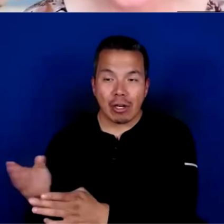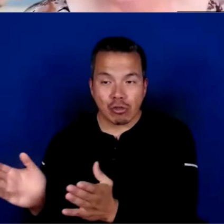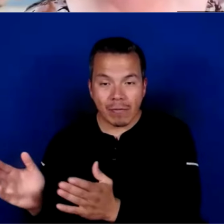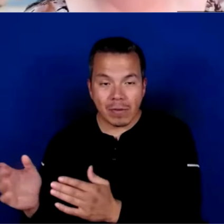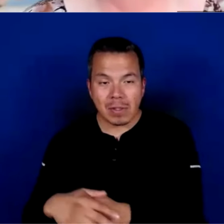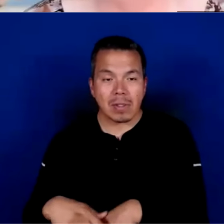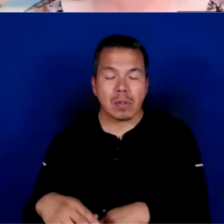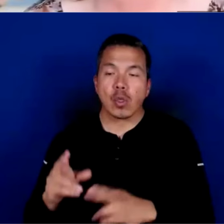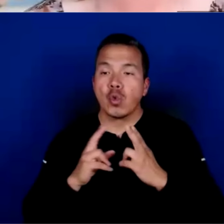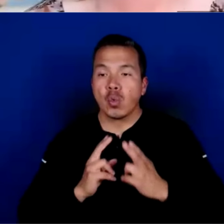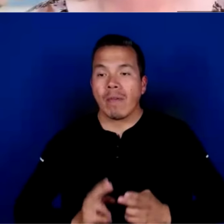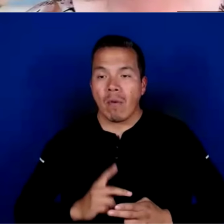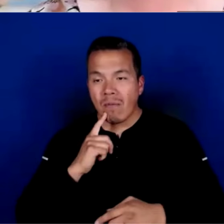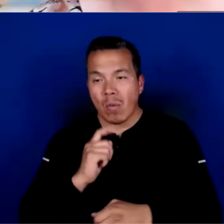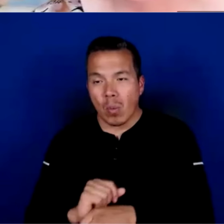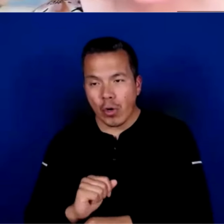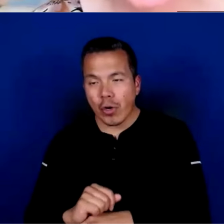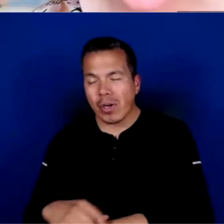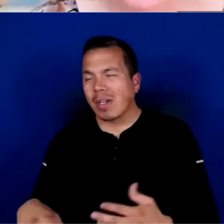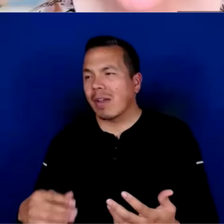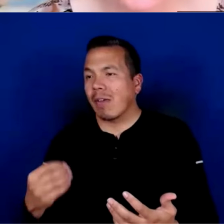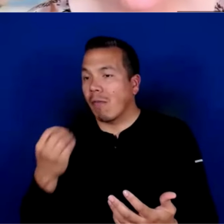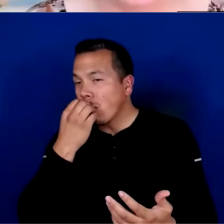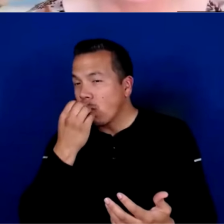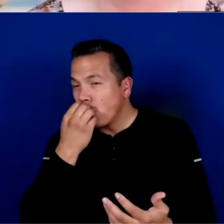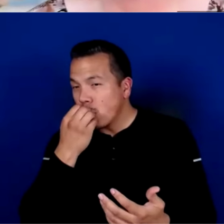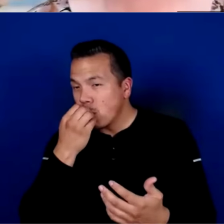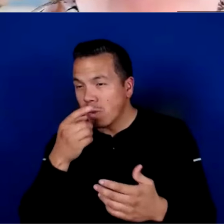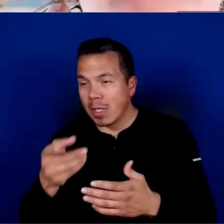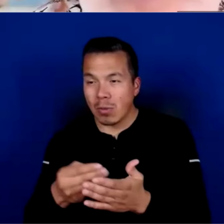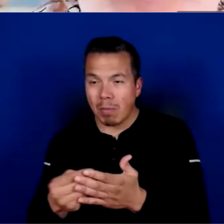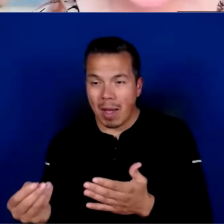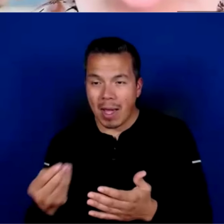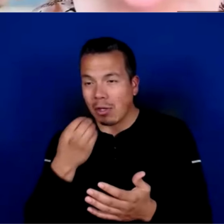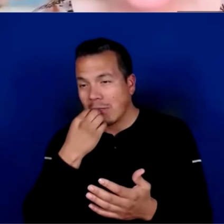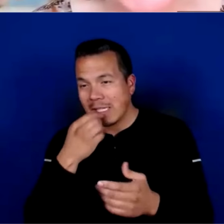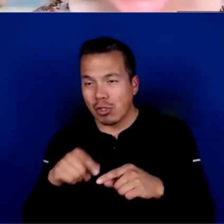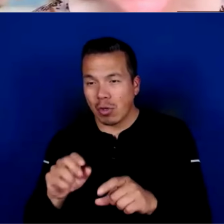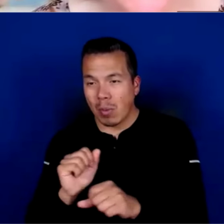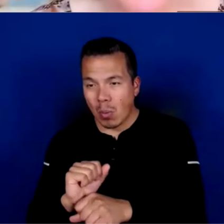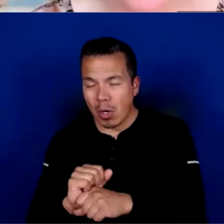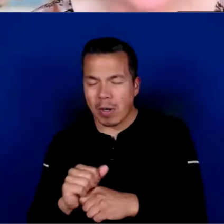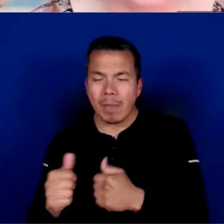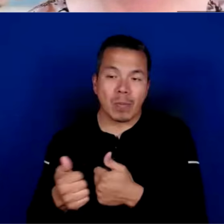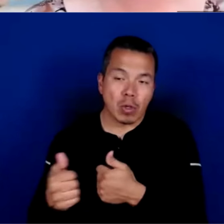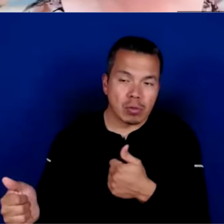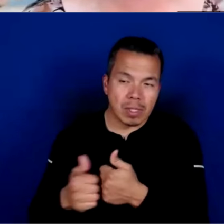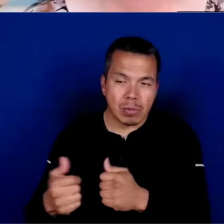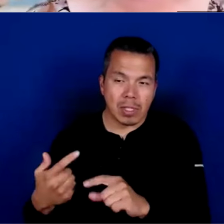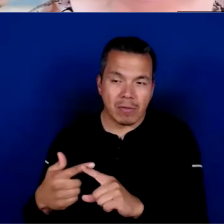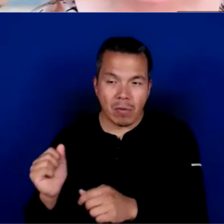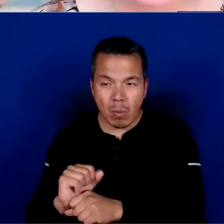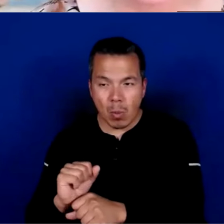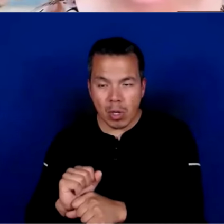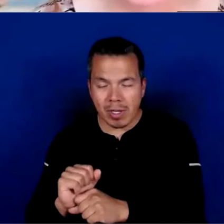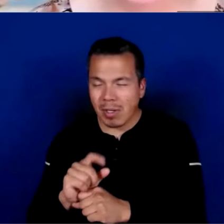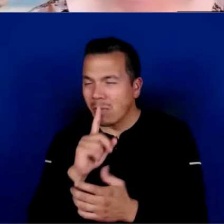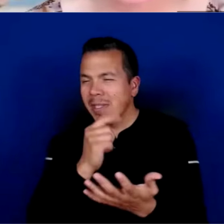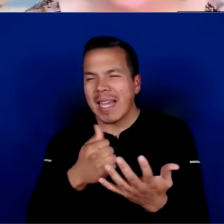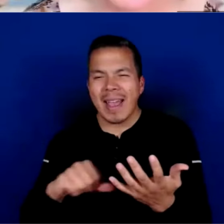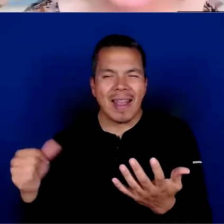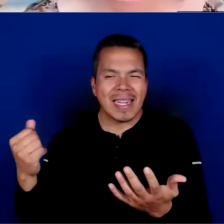for work, meals that you consume during work, transportation to and from work, any